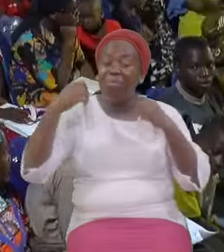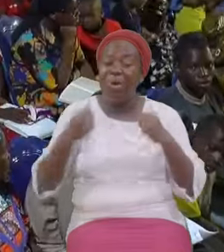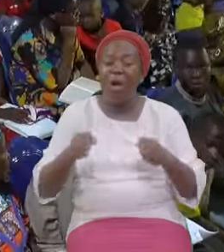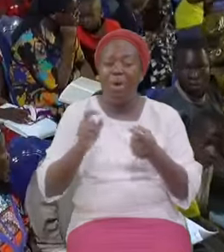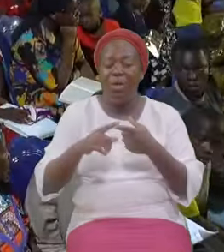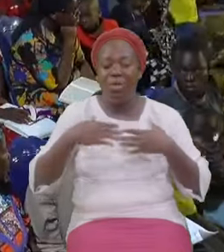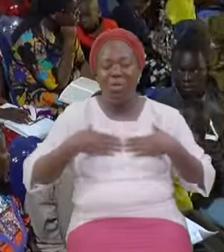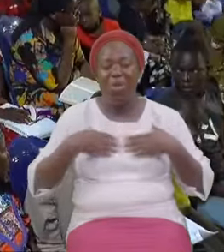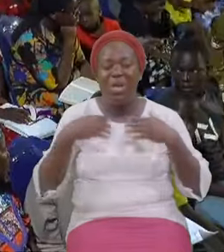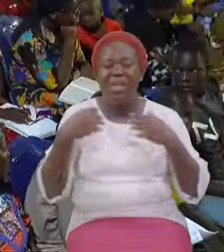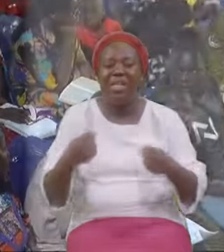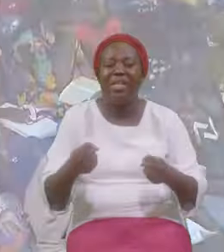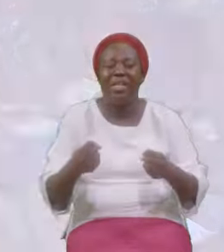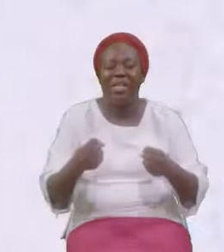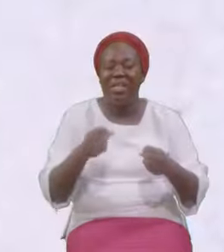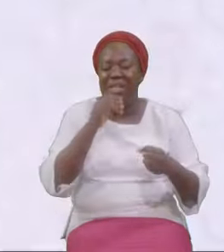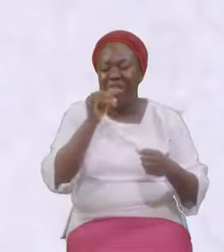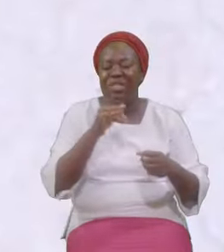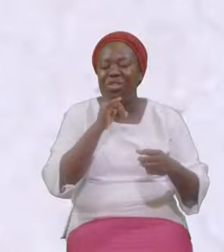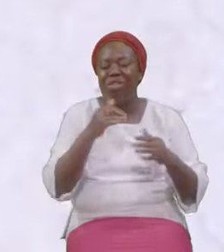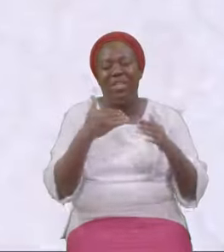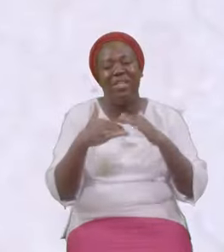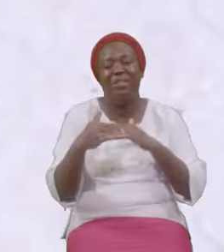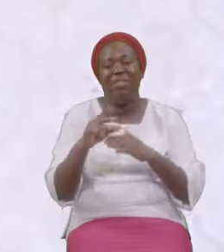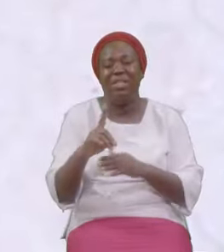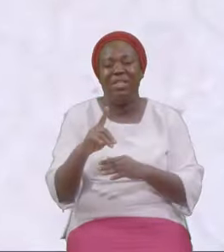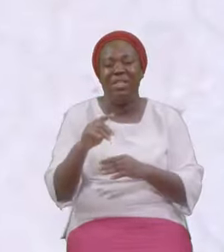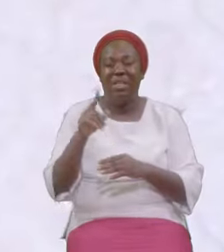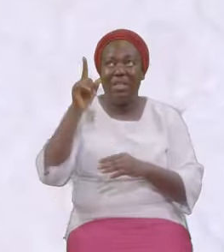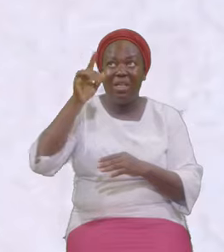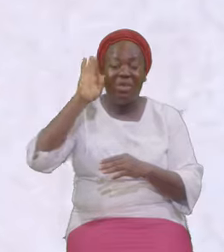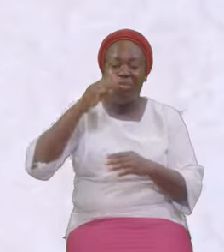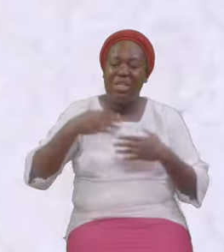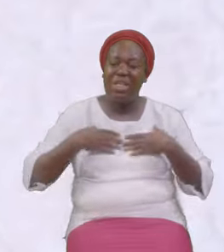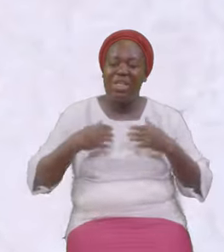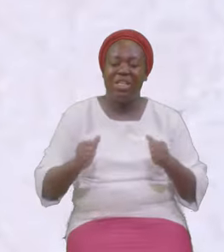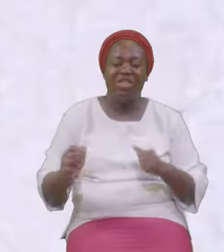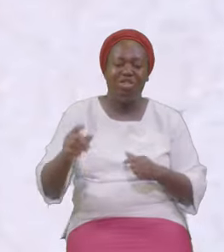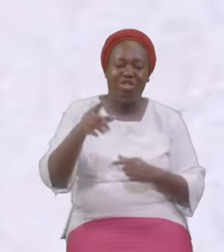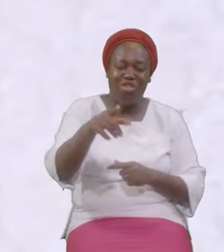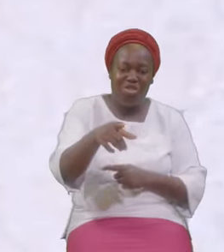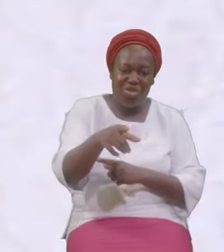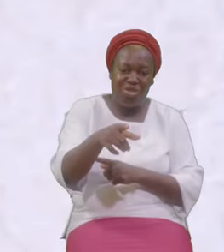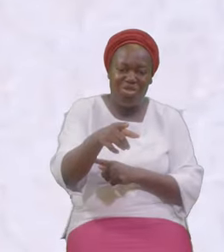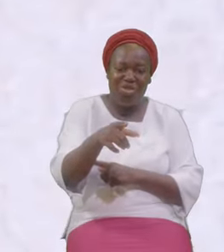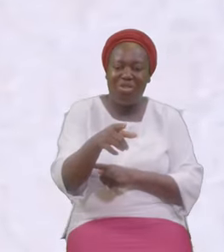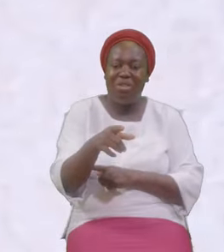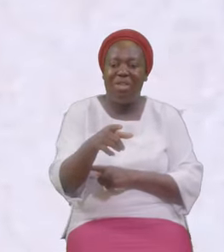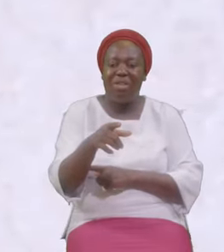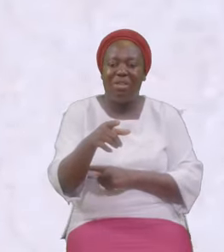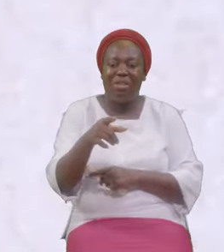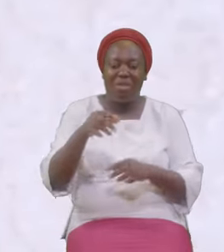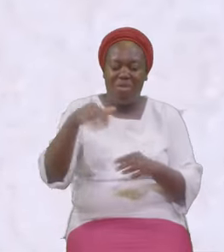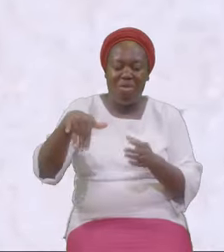is unlimited. He will heal you on my, you know, good side over there,